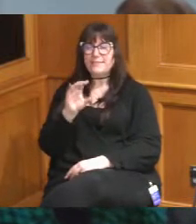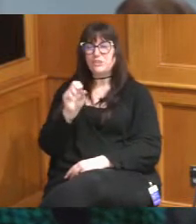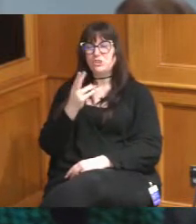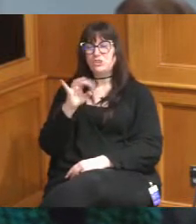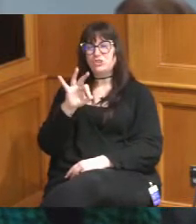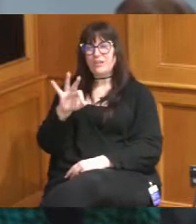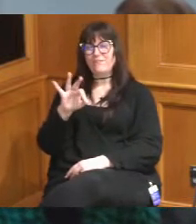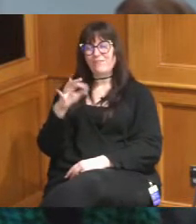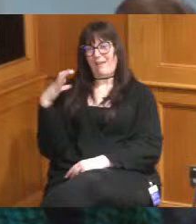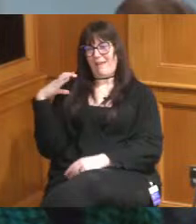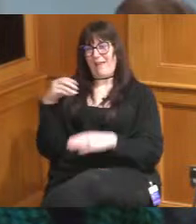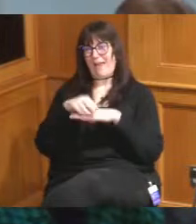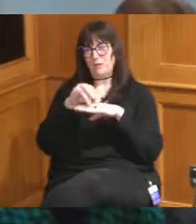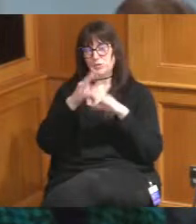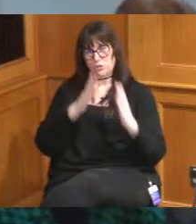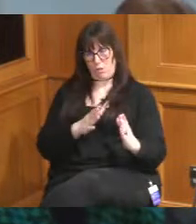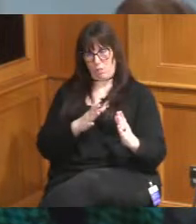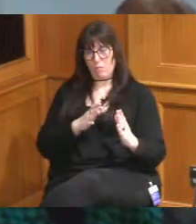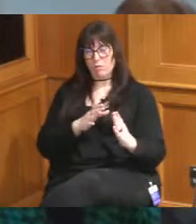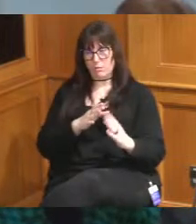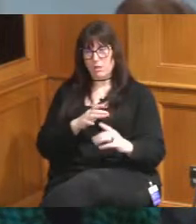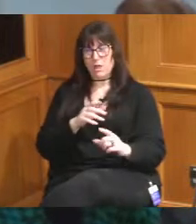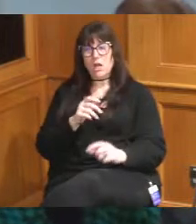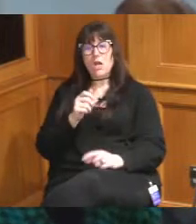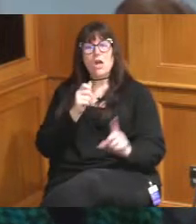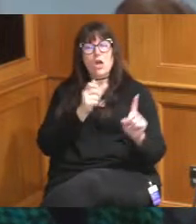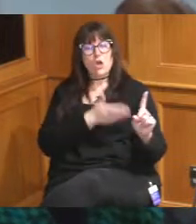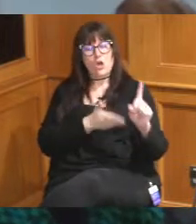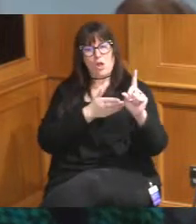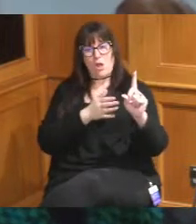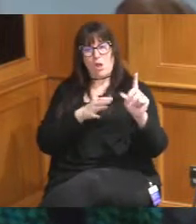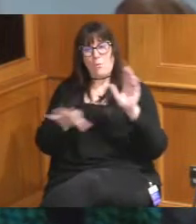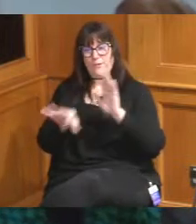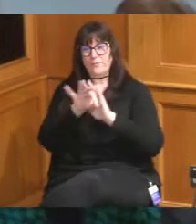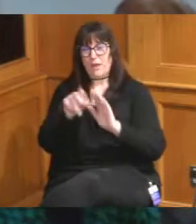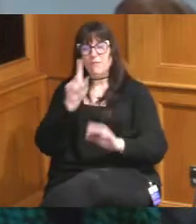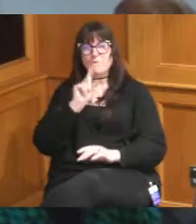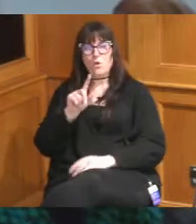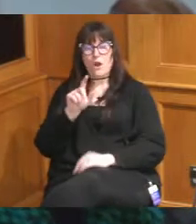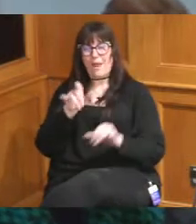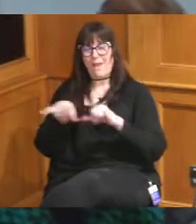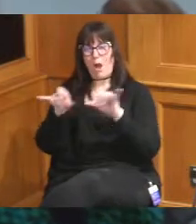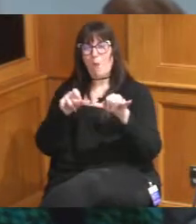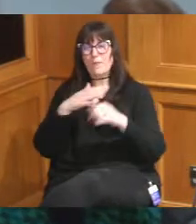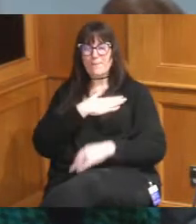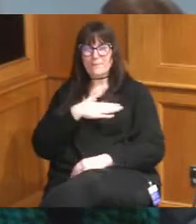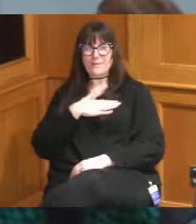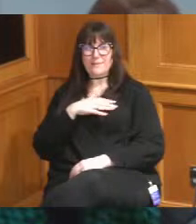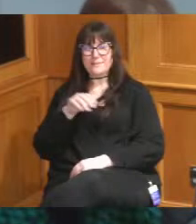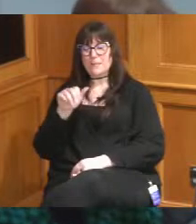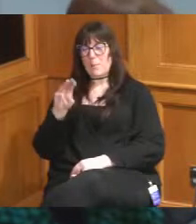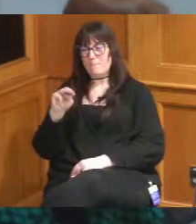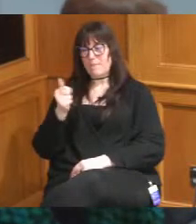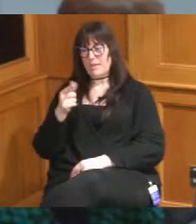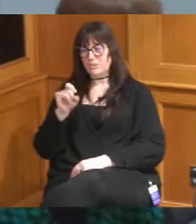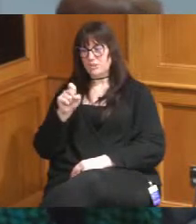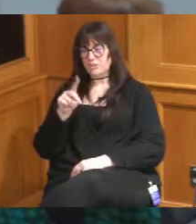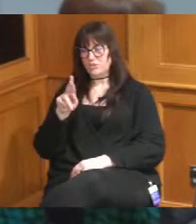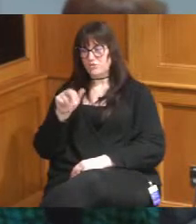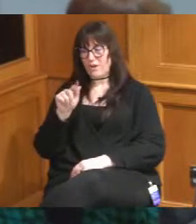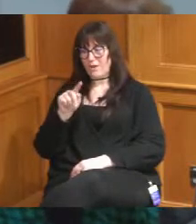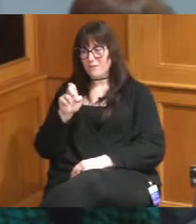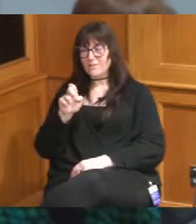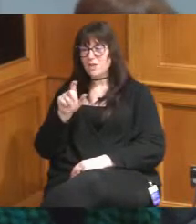Cincinnati's law department. She was appointed as a common pleas magistrate in Hamilton County Juvenile Court in